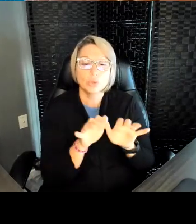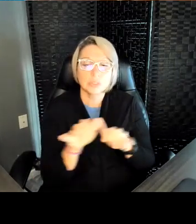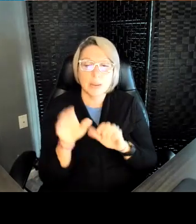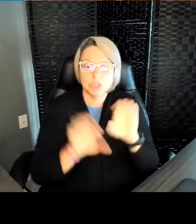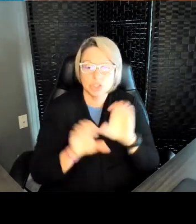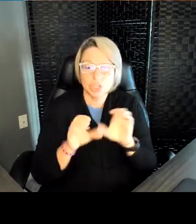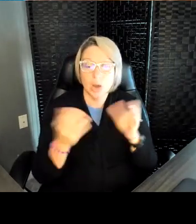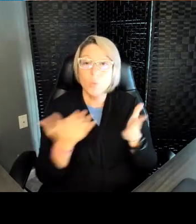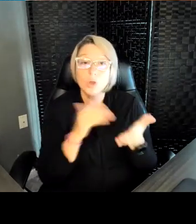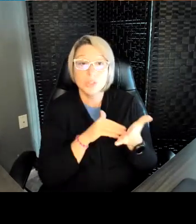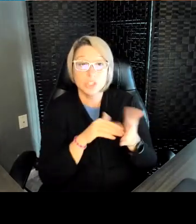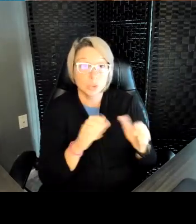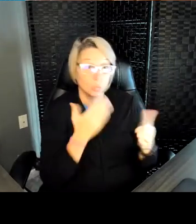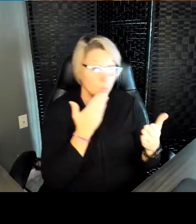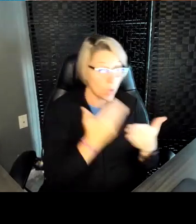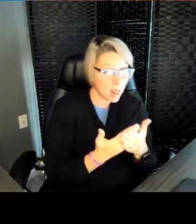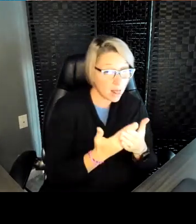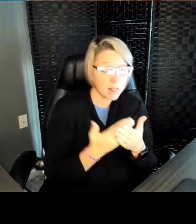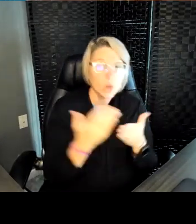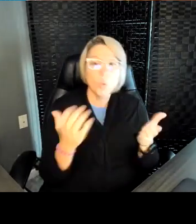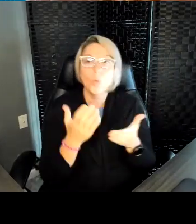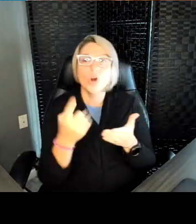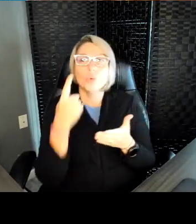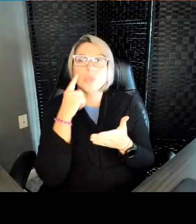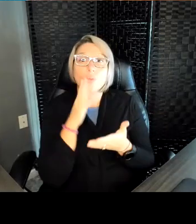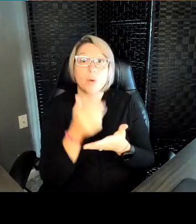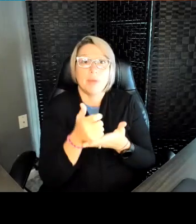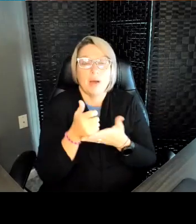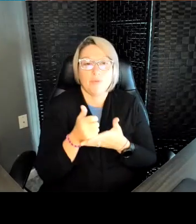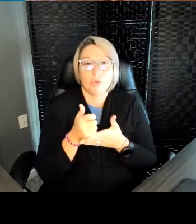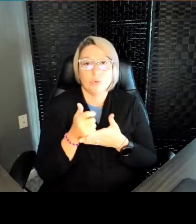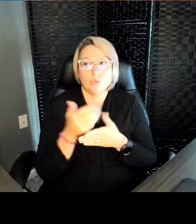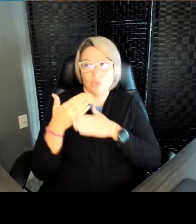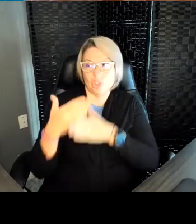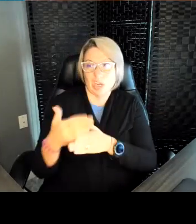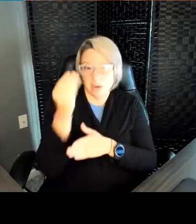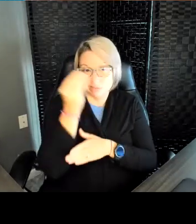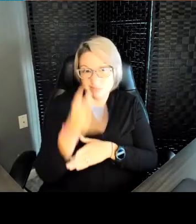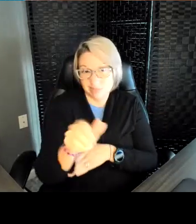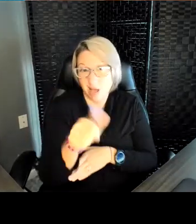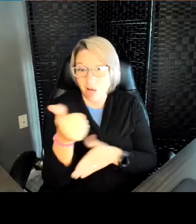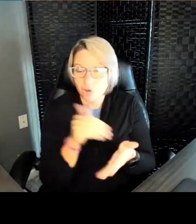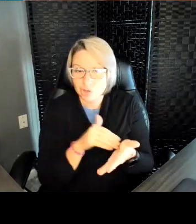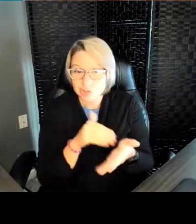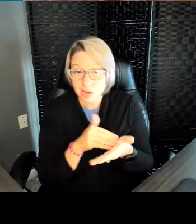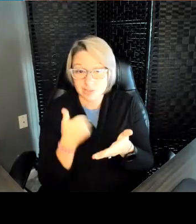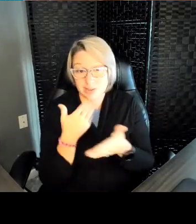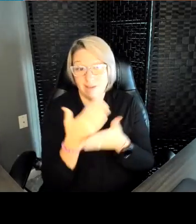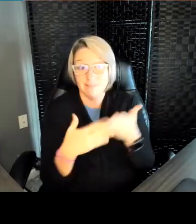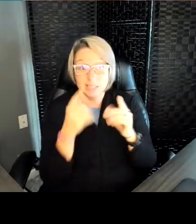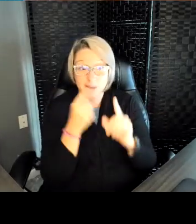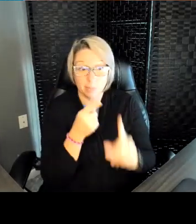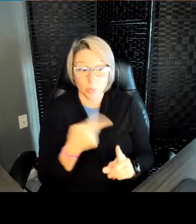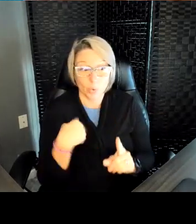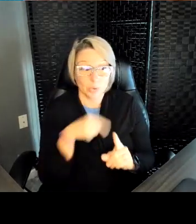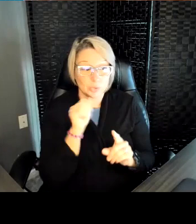did well? What do you think would be helpful to share with other doctors? Are there key points that we could be really working